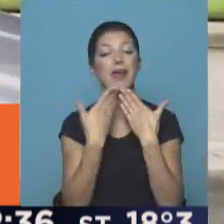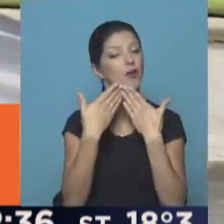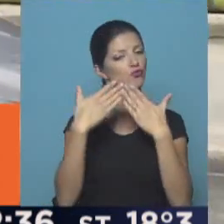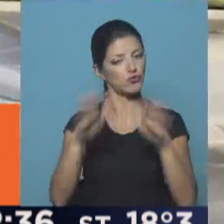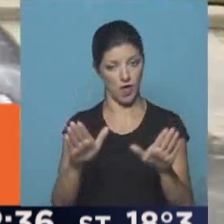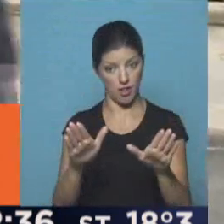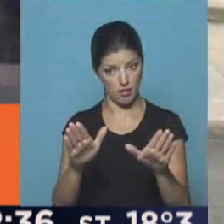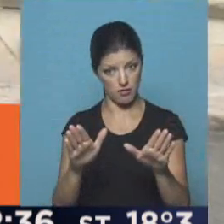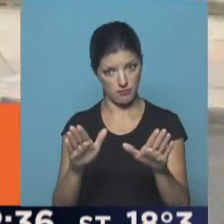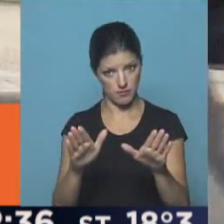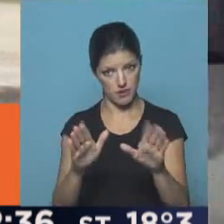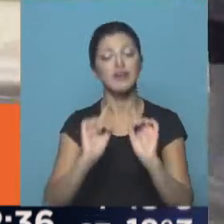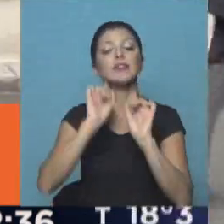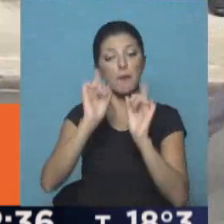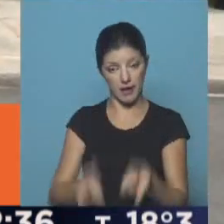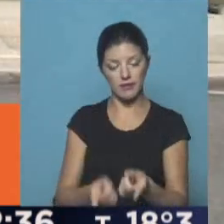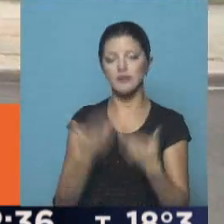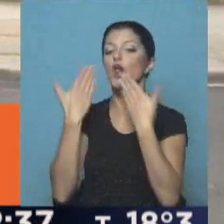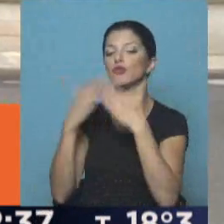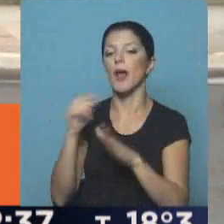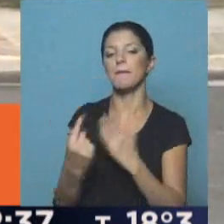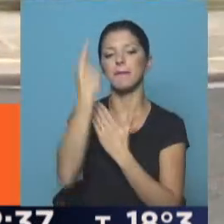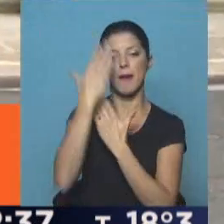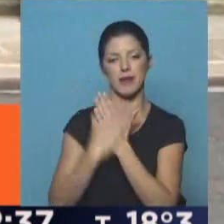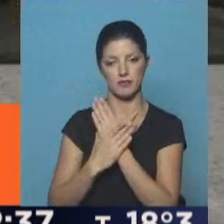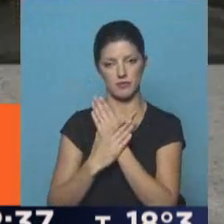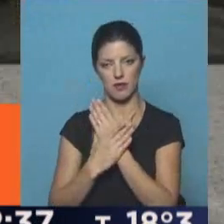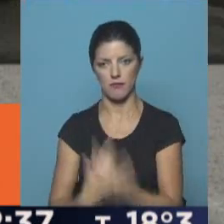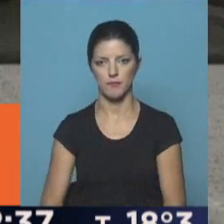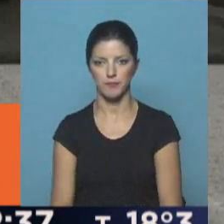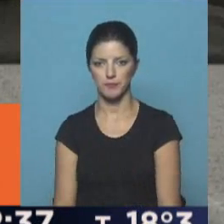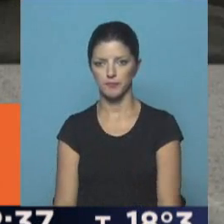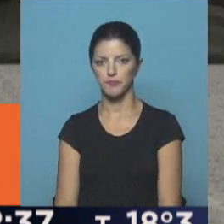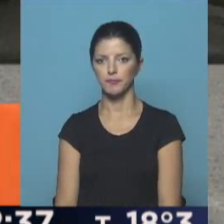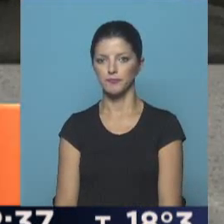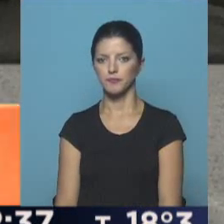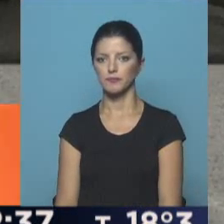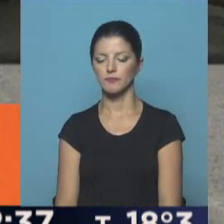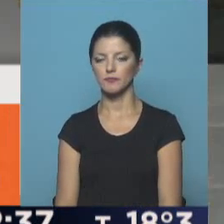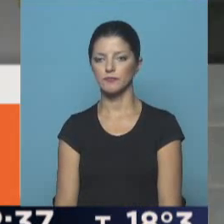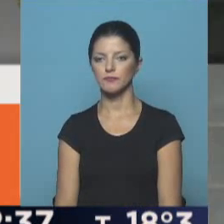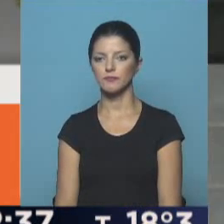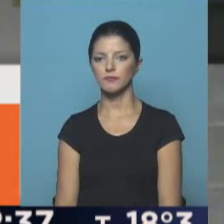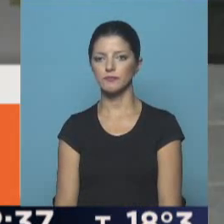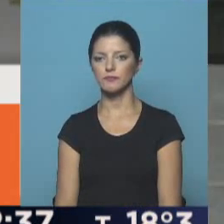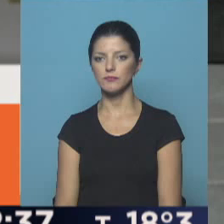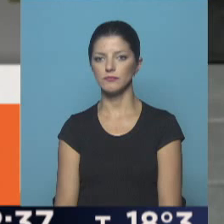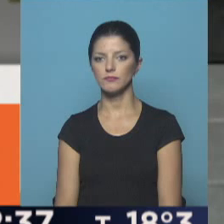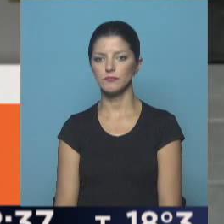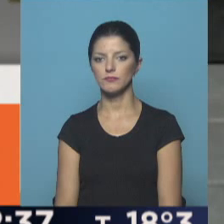liderazgo conservador e incluso al cargo de primera ministra. I have just been to see Her Majesty the